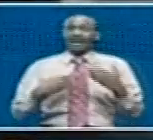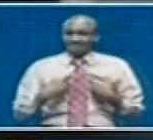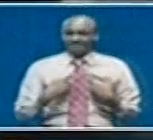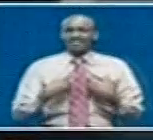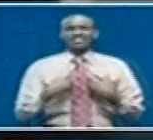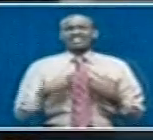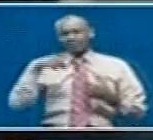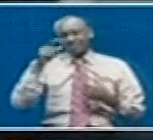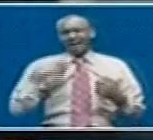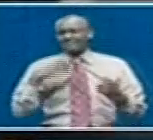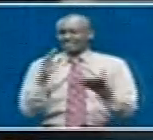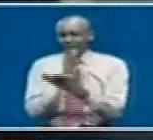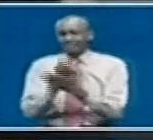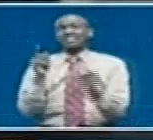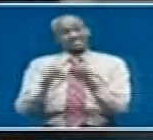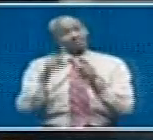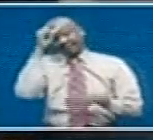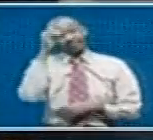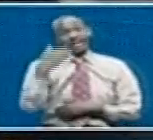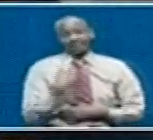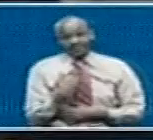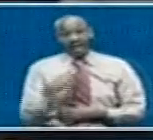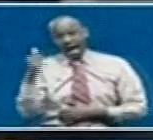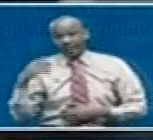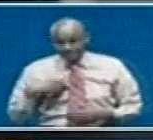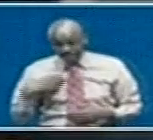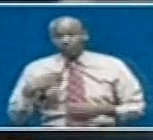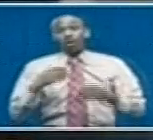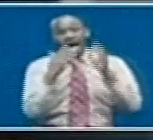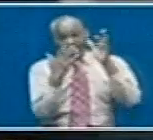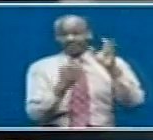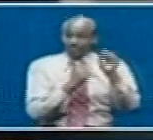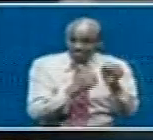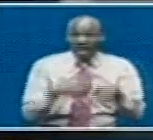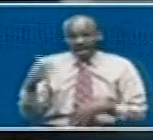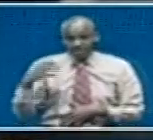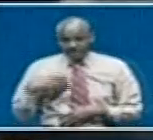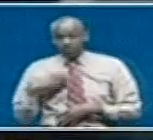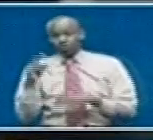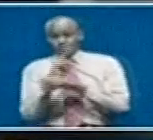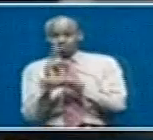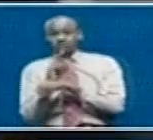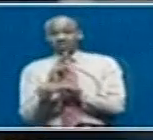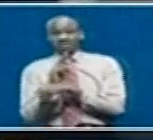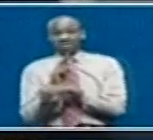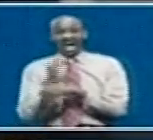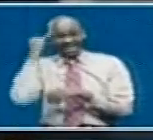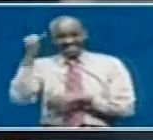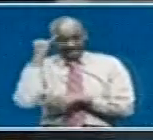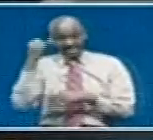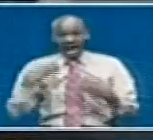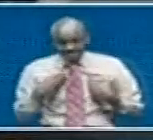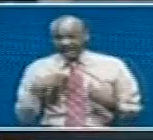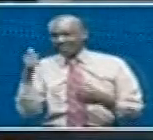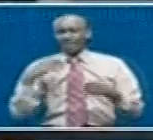Hawa watu wako na departments kama za serikali tu. Kuna wale wavamizi wa mkono, kuna wale wavamizi wa ideologies,